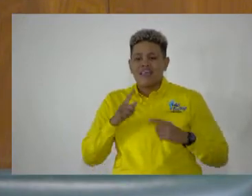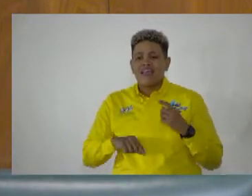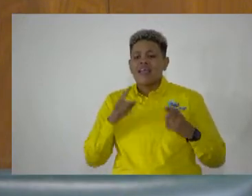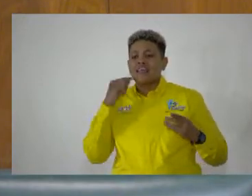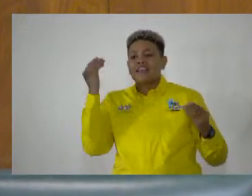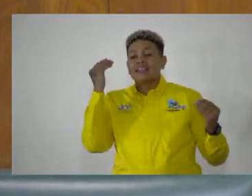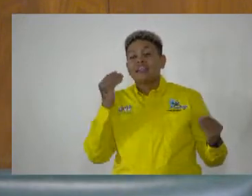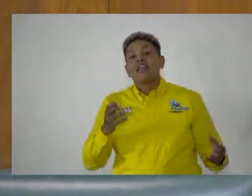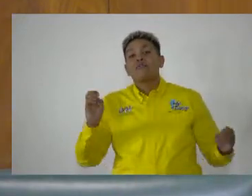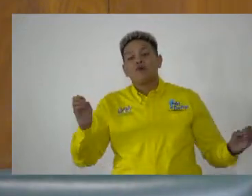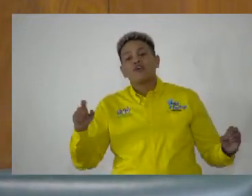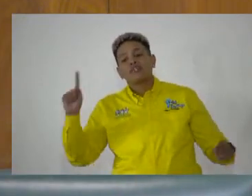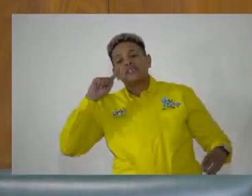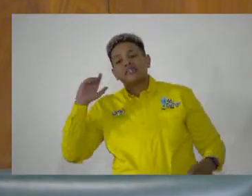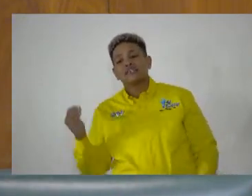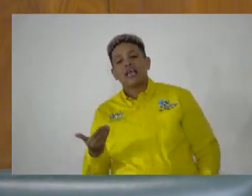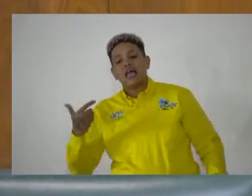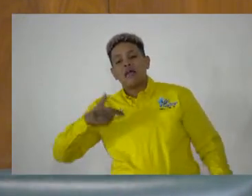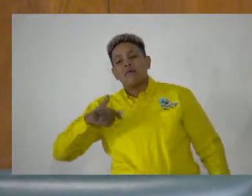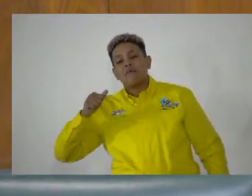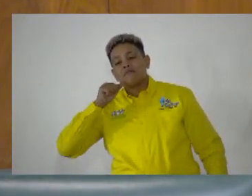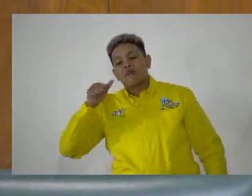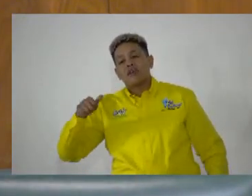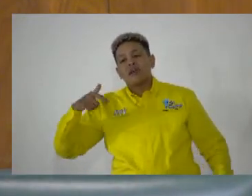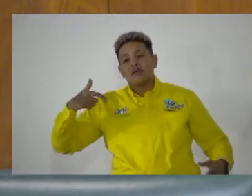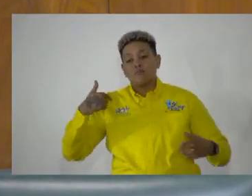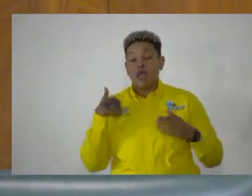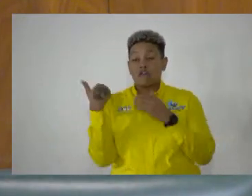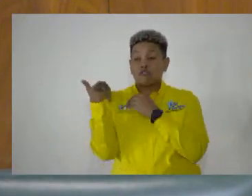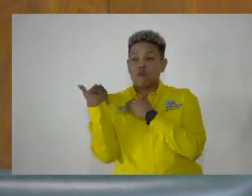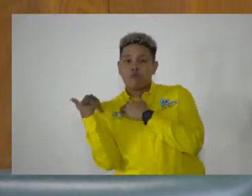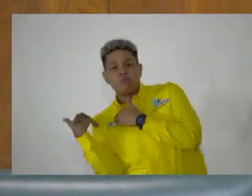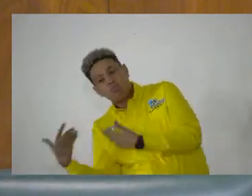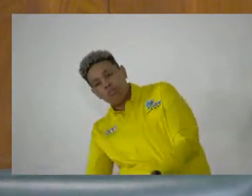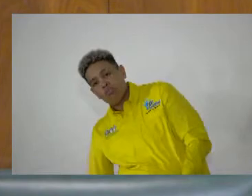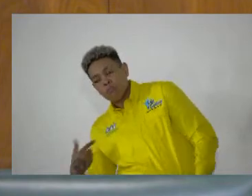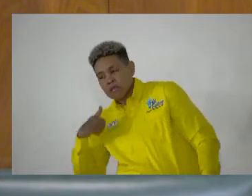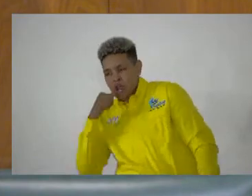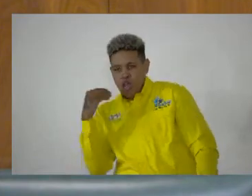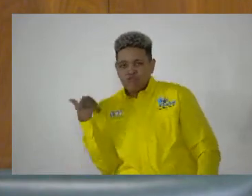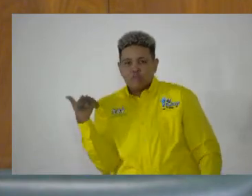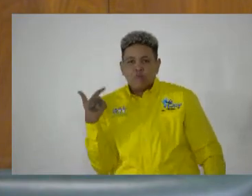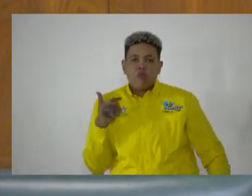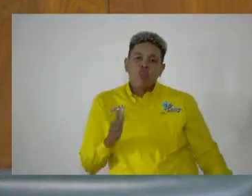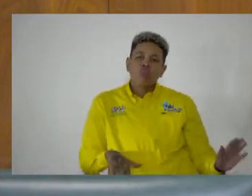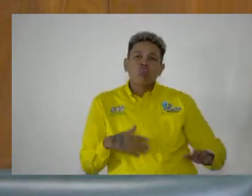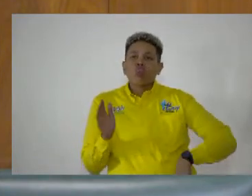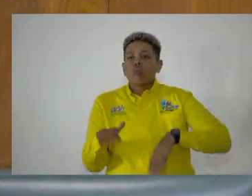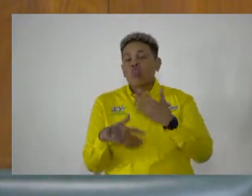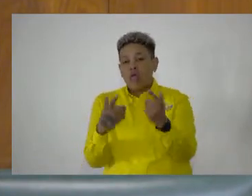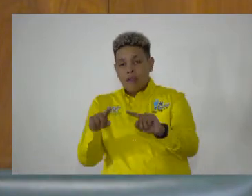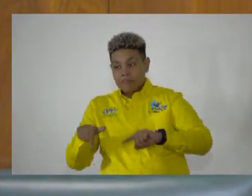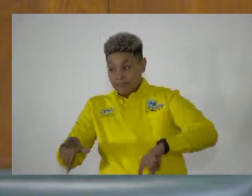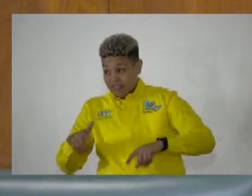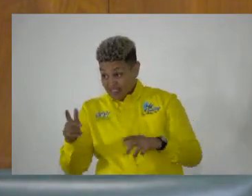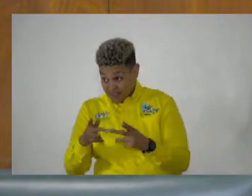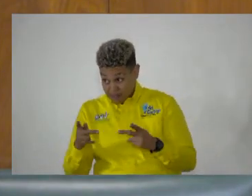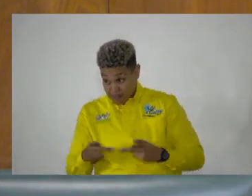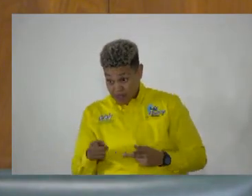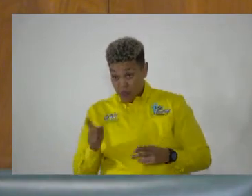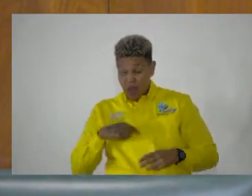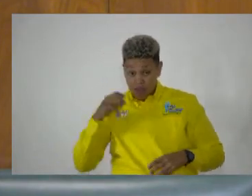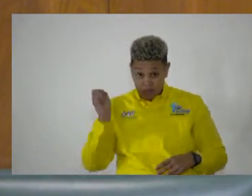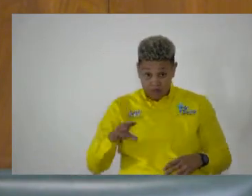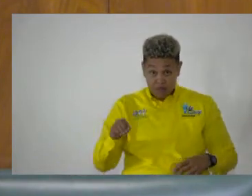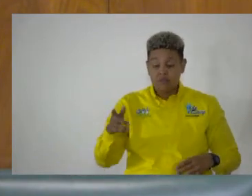them anything, then it seems as if I am derelict in my responsibility. And since this is the place where I come to lay those claims